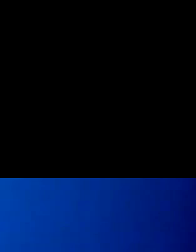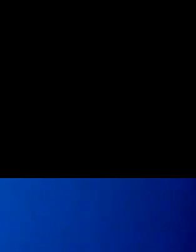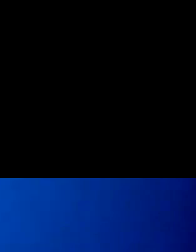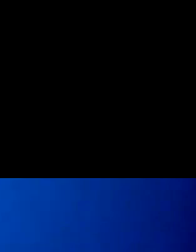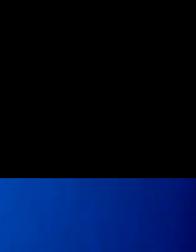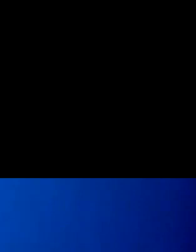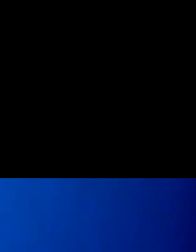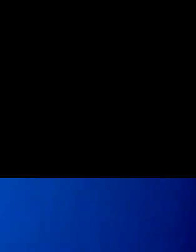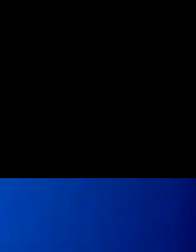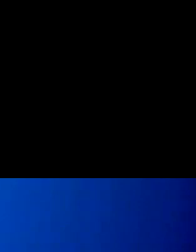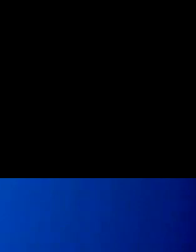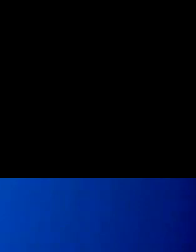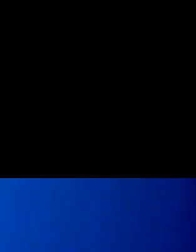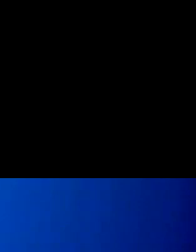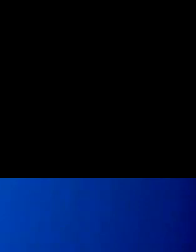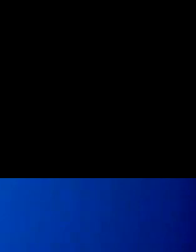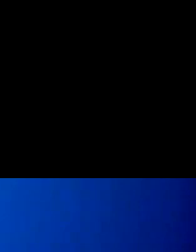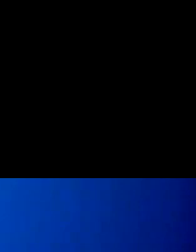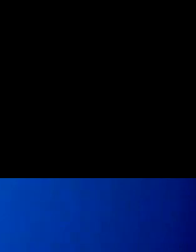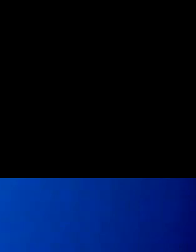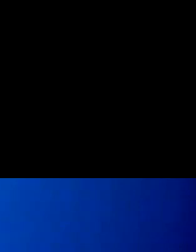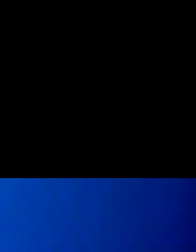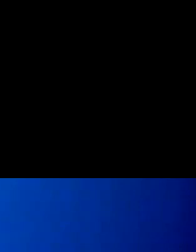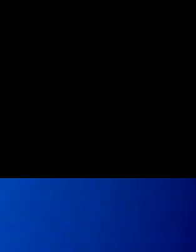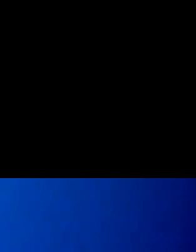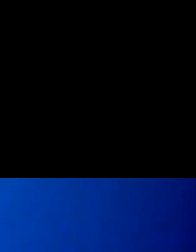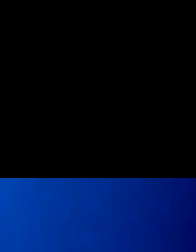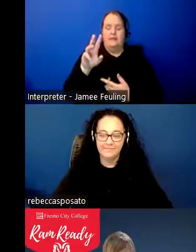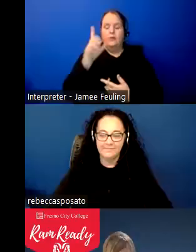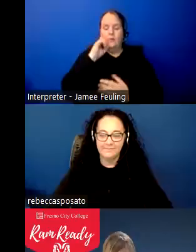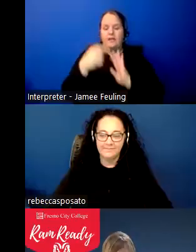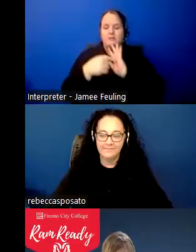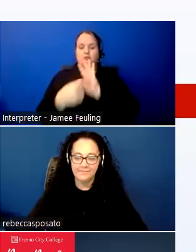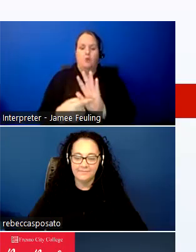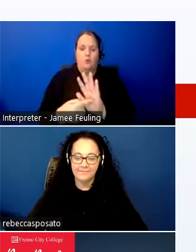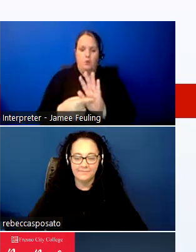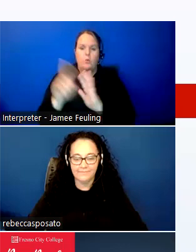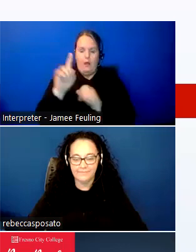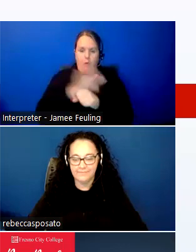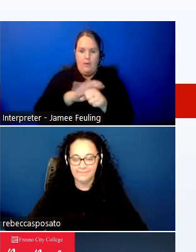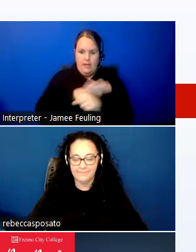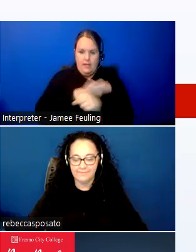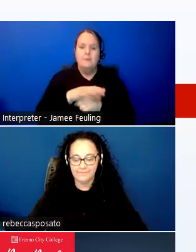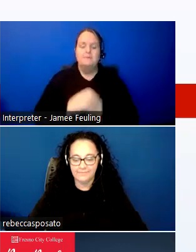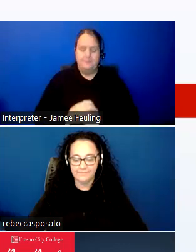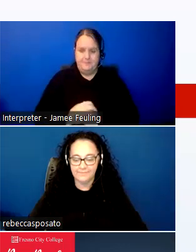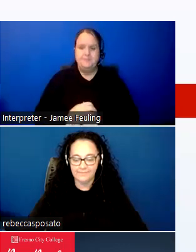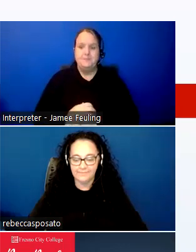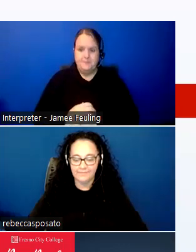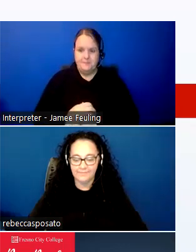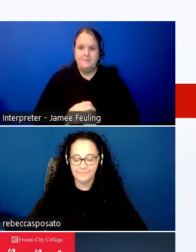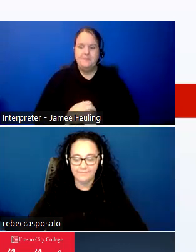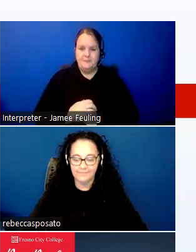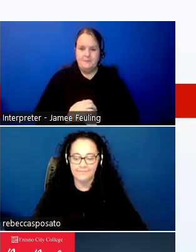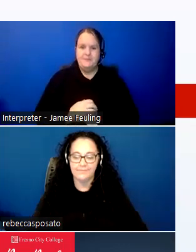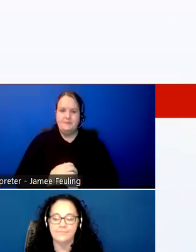maybe when we transition to the website, Karen, we could show where they're located. And let